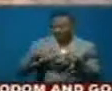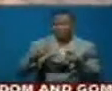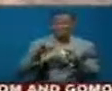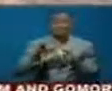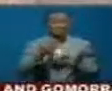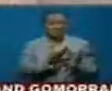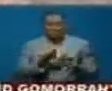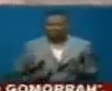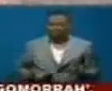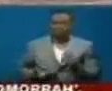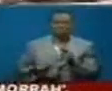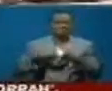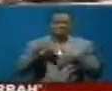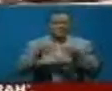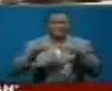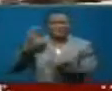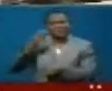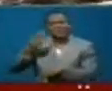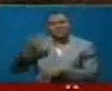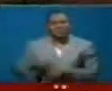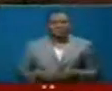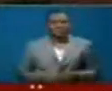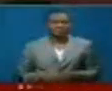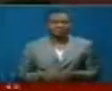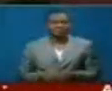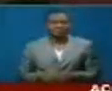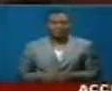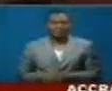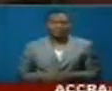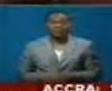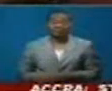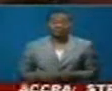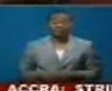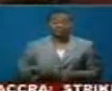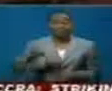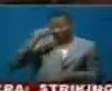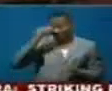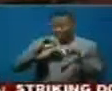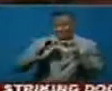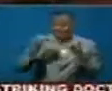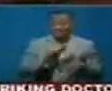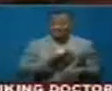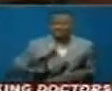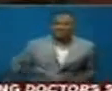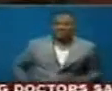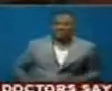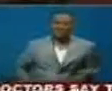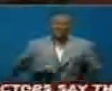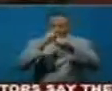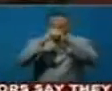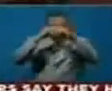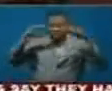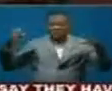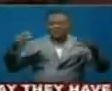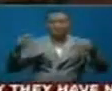gave a brief history about chieftaincy institution in the country. The vision of the ministry is to preserve,